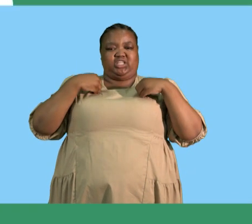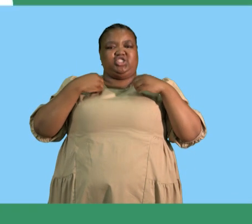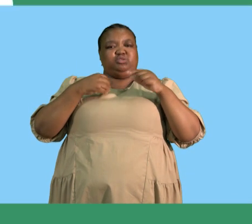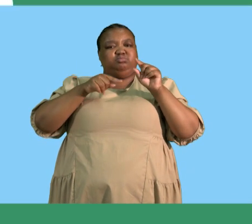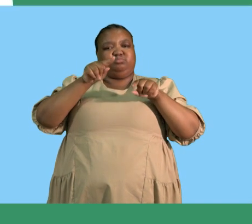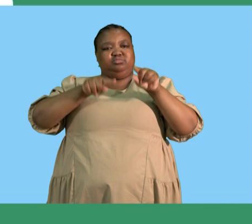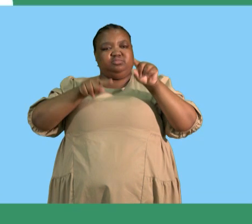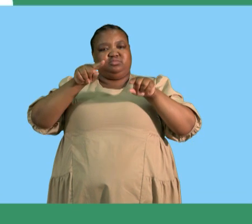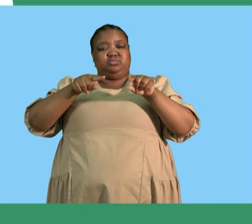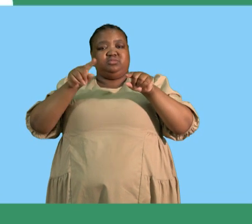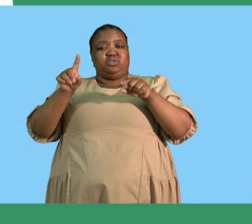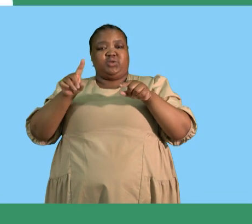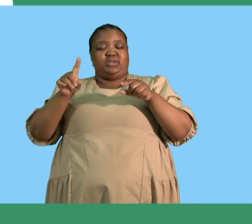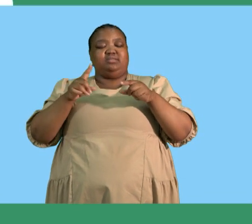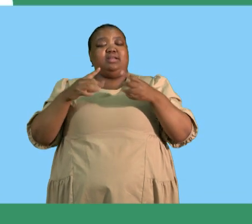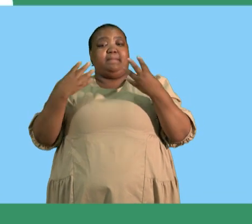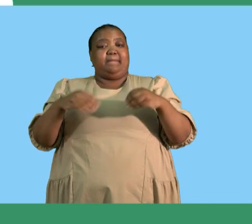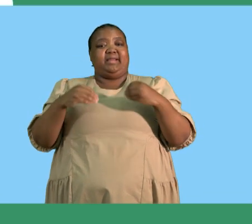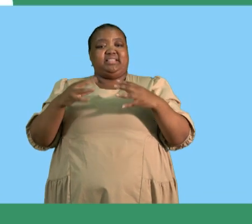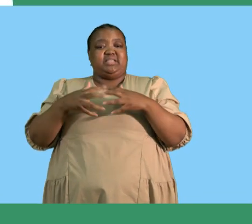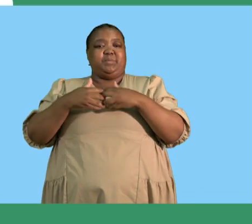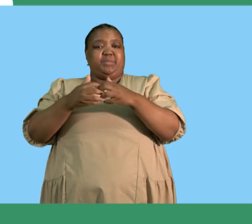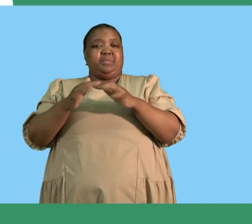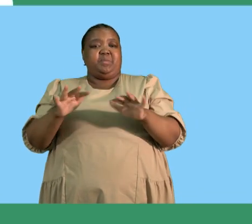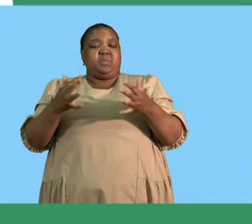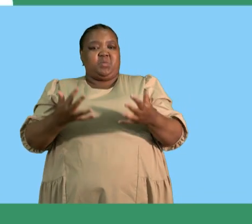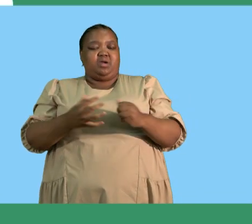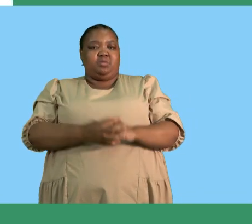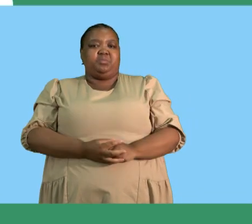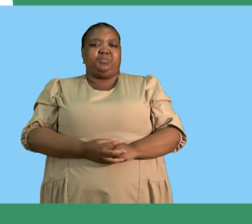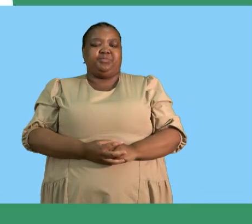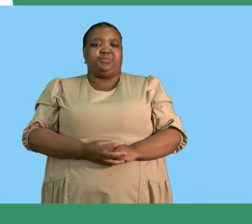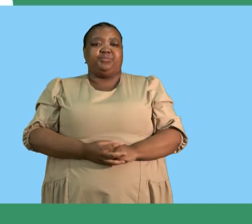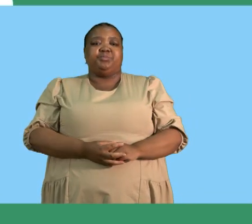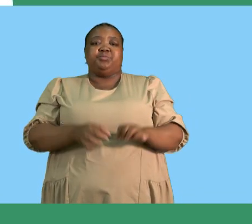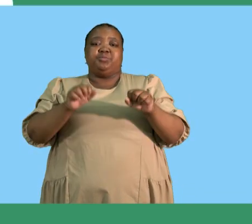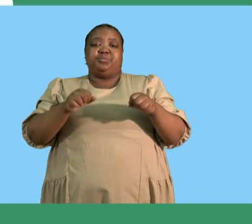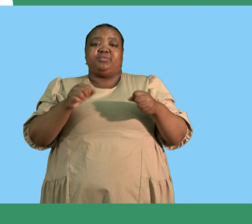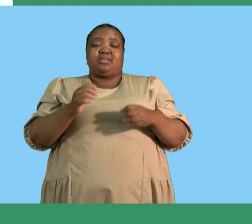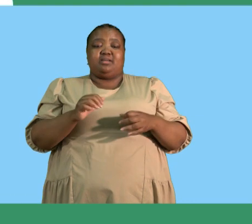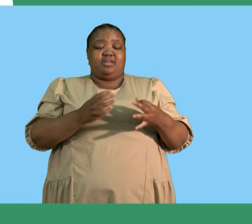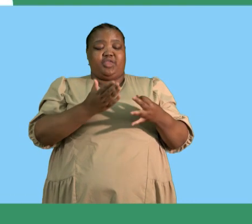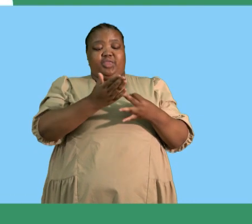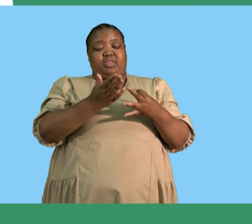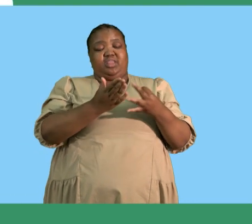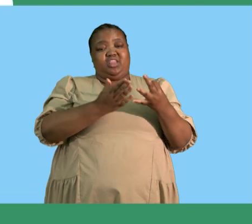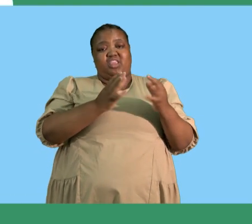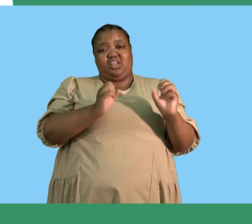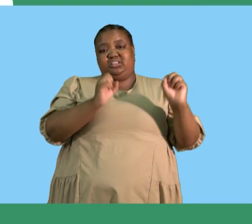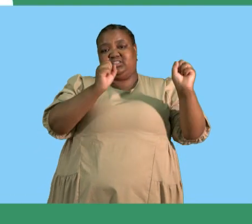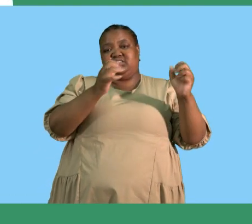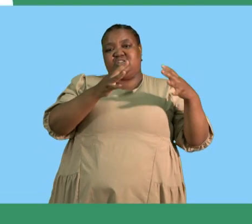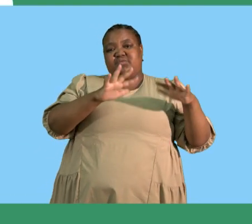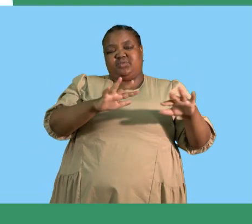and avenues of acquiring a business, as we have already talked about the other three topics in the